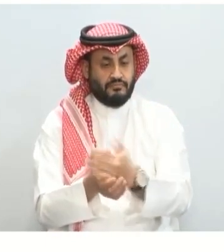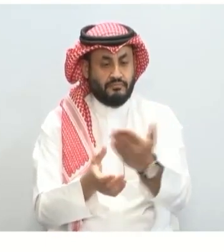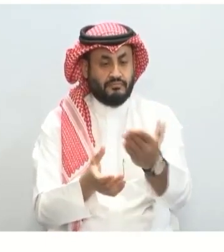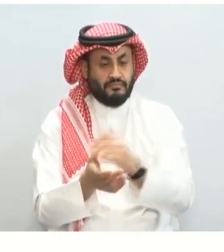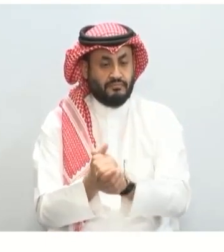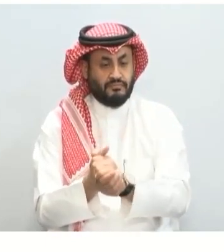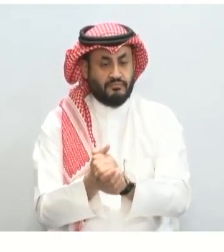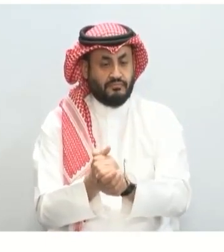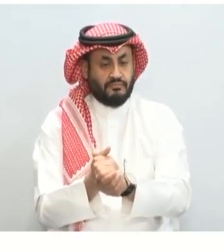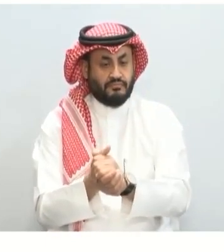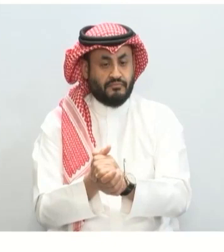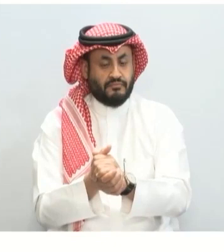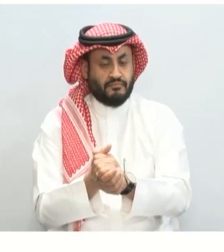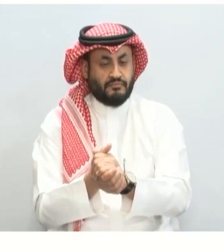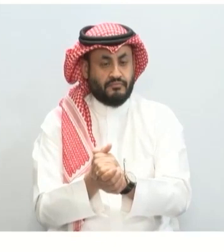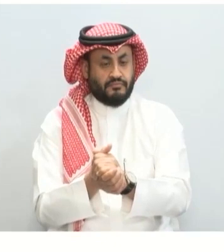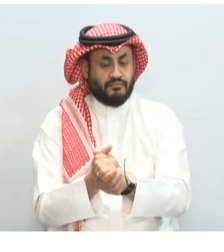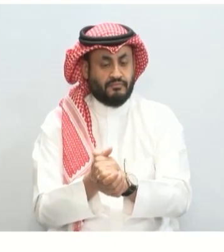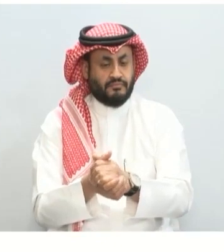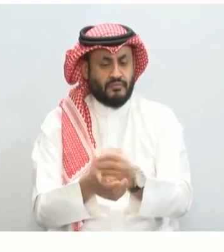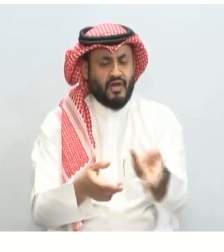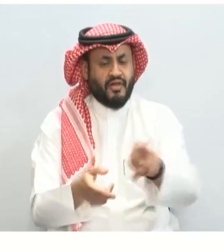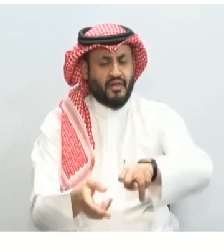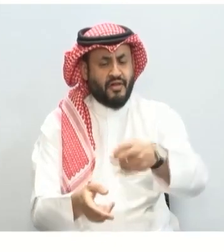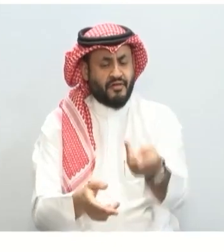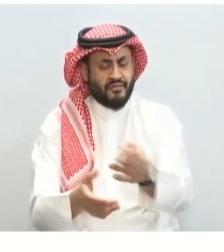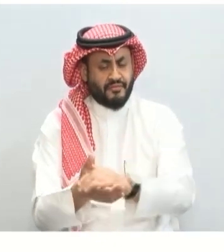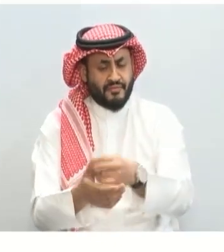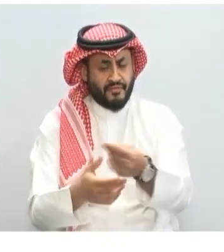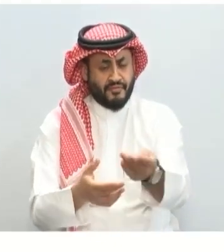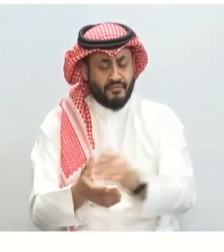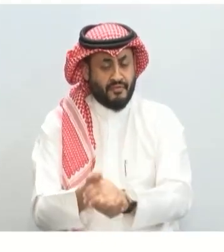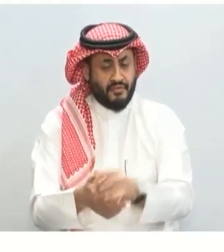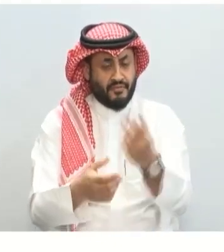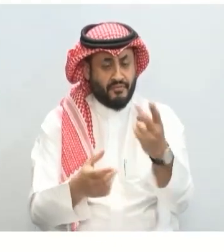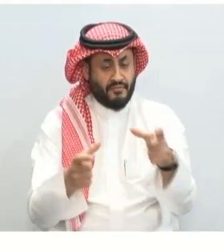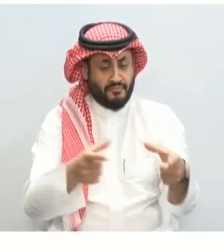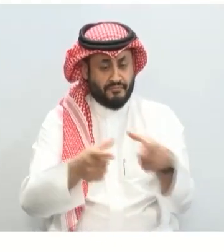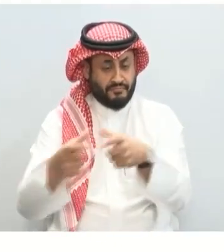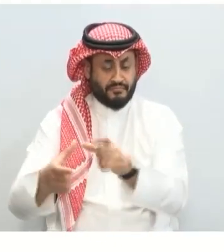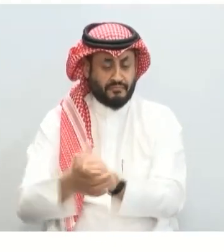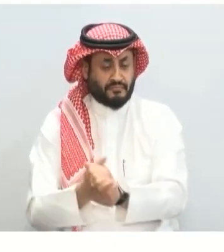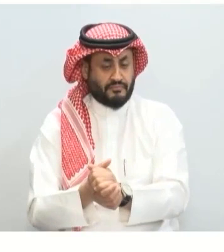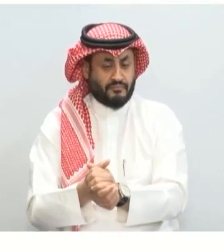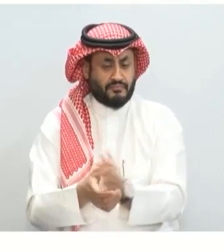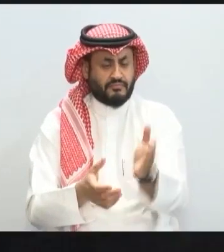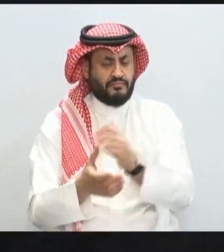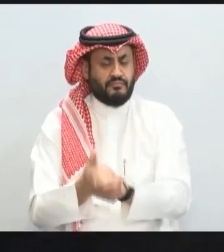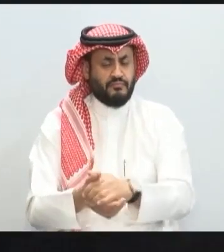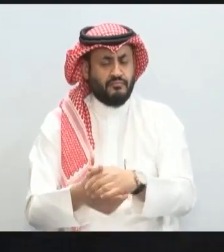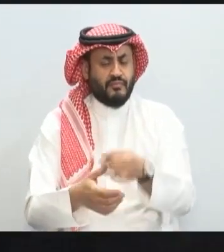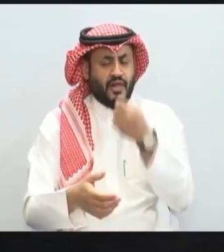Yes, grilled asparagus. So these were the main dish, of course. What about the